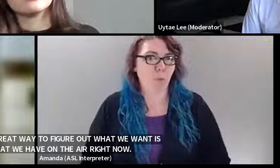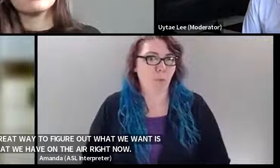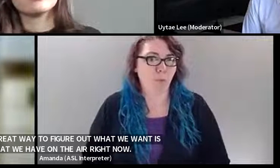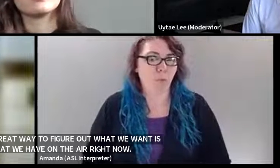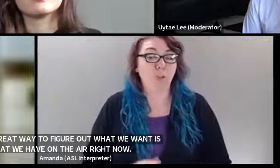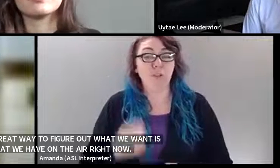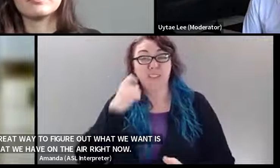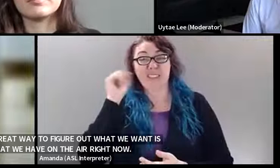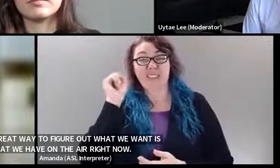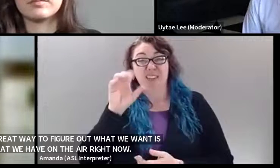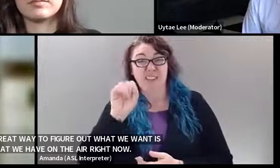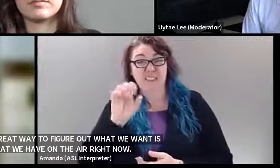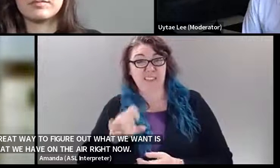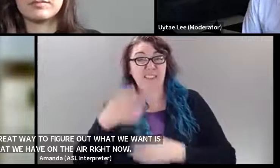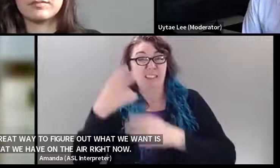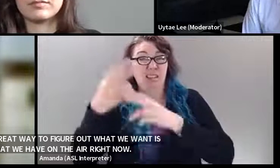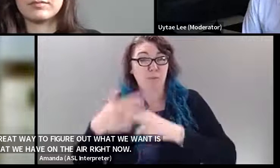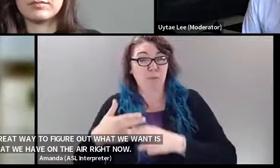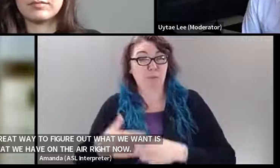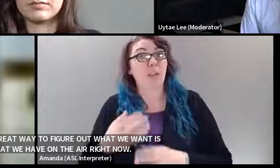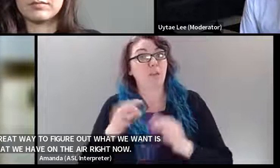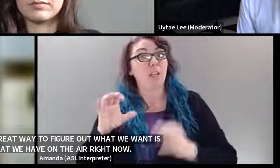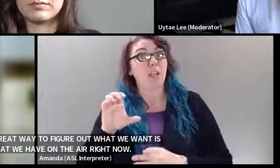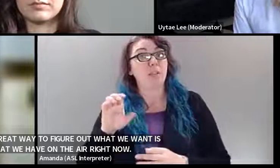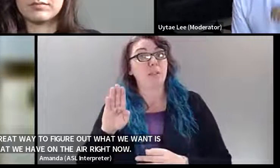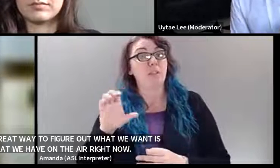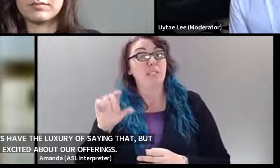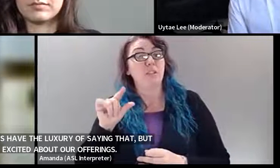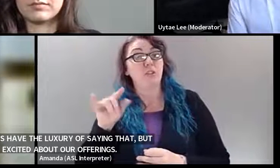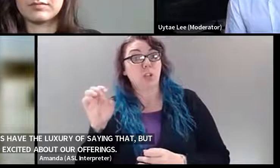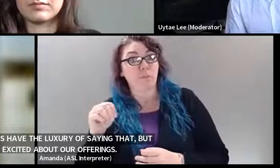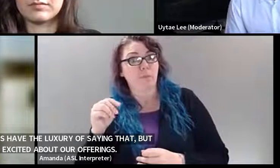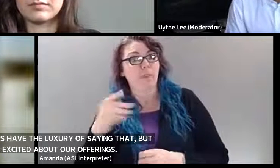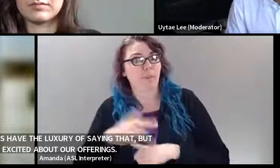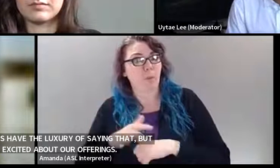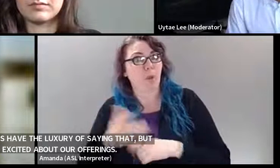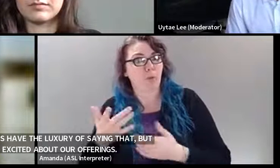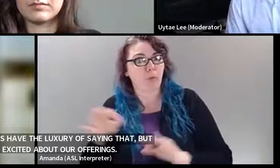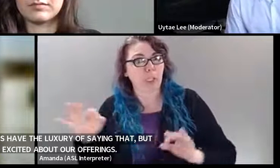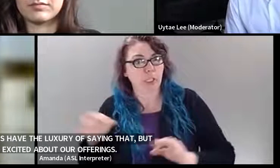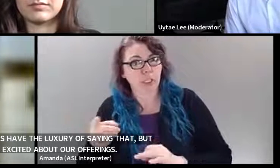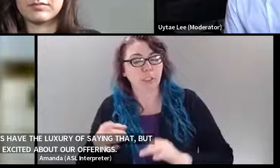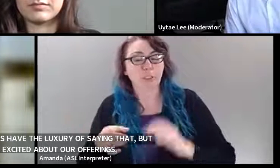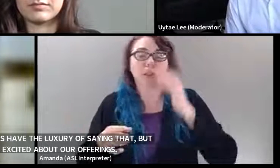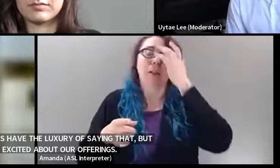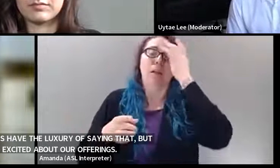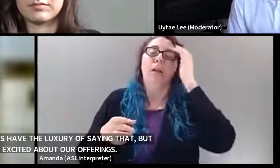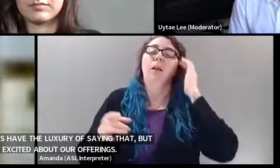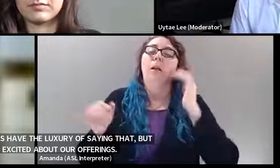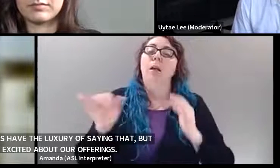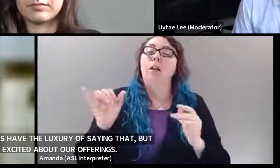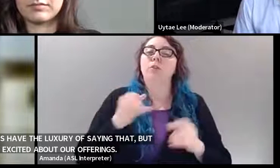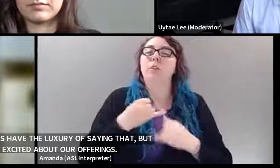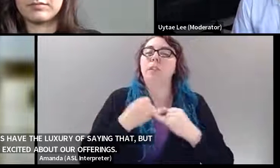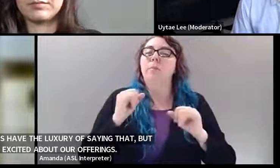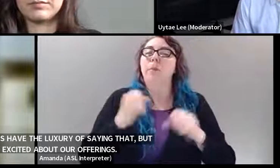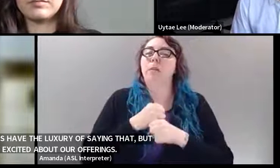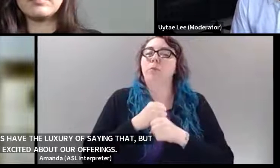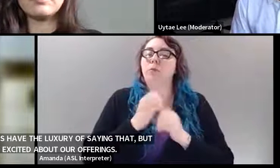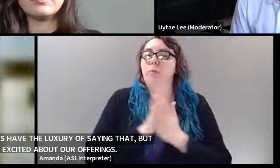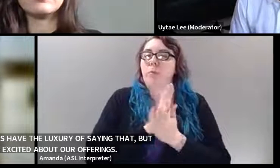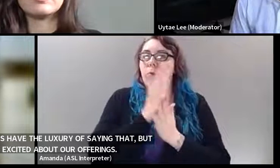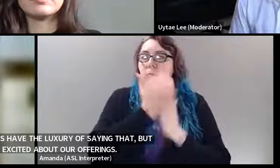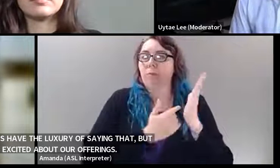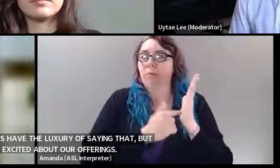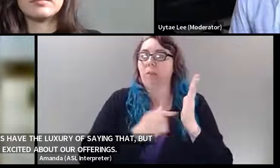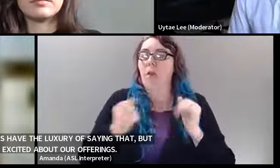listed off the top, they're available for free on CBC Gem, and detailed in our independent producers language is why we like each